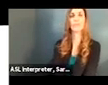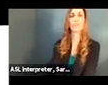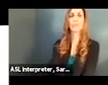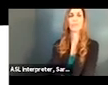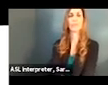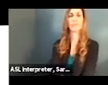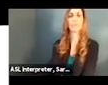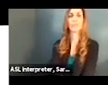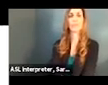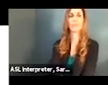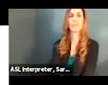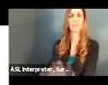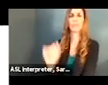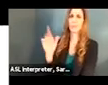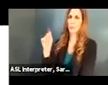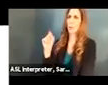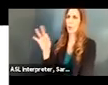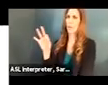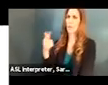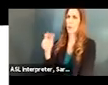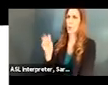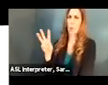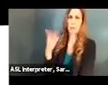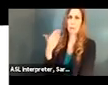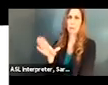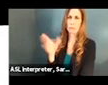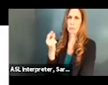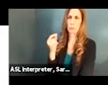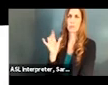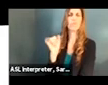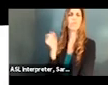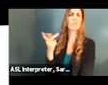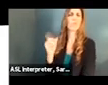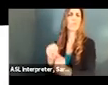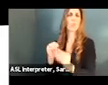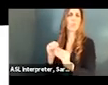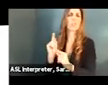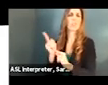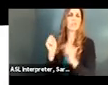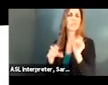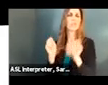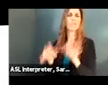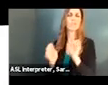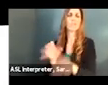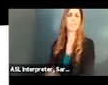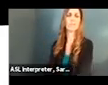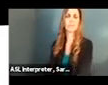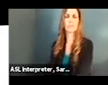I don't know Art of Glow. I'm gonna have to check that one out. We'll give you a couple more seconds to type your favorite apps in the